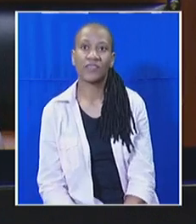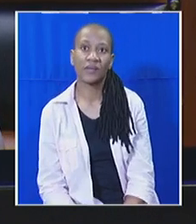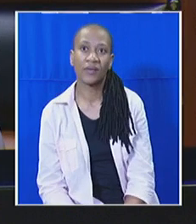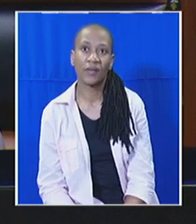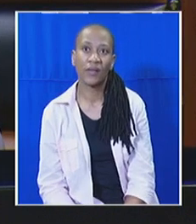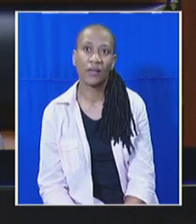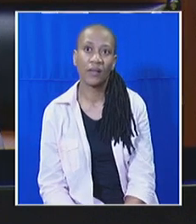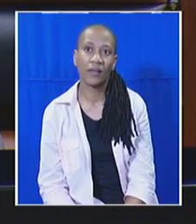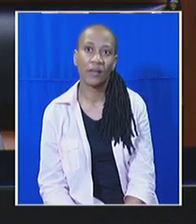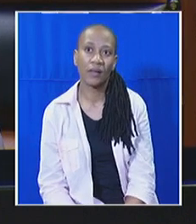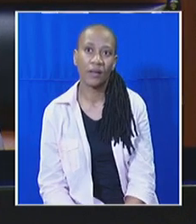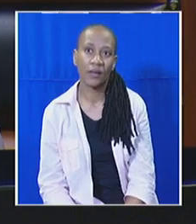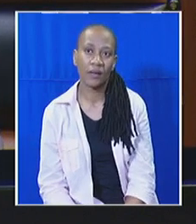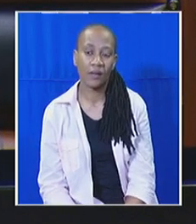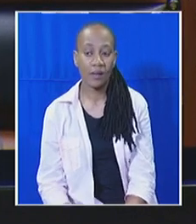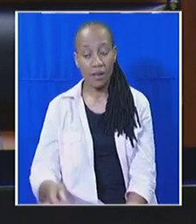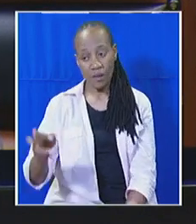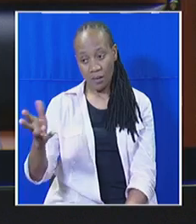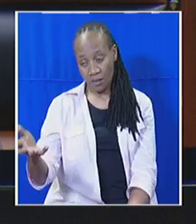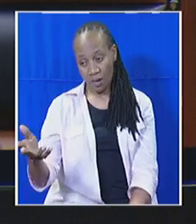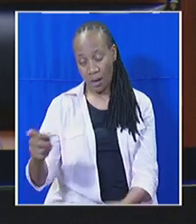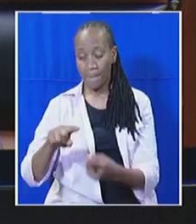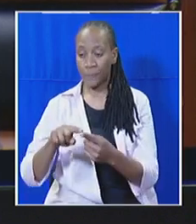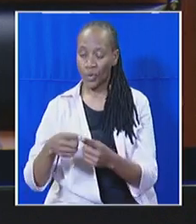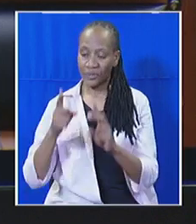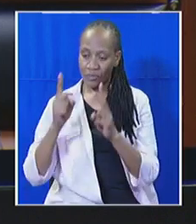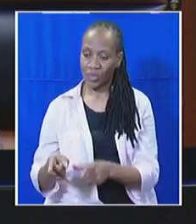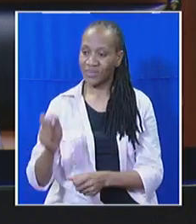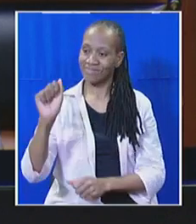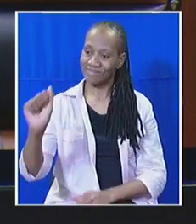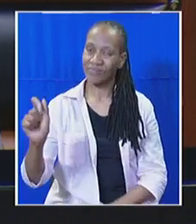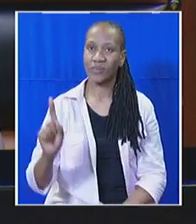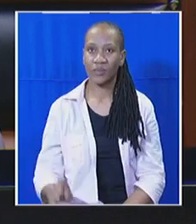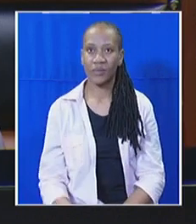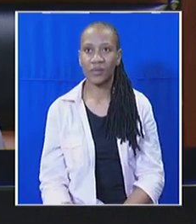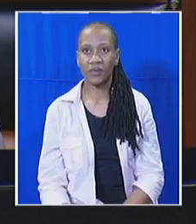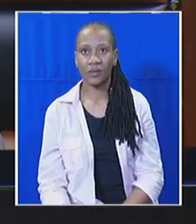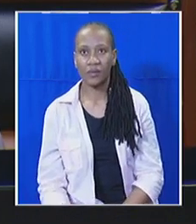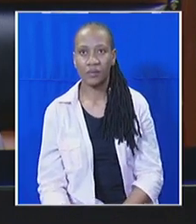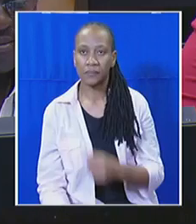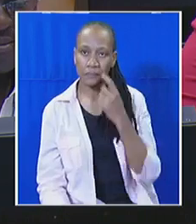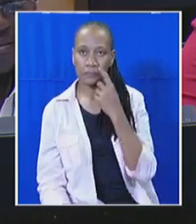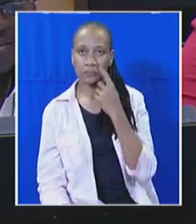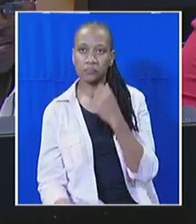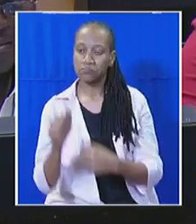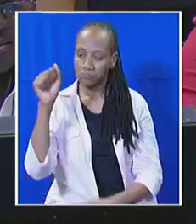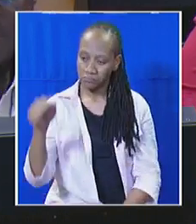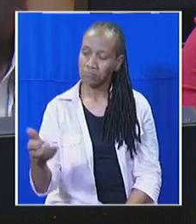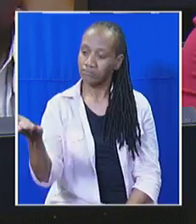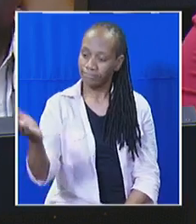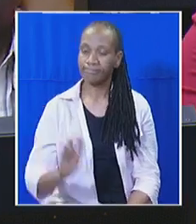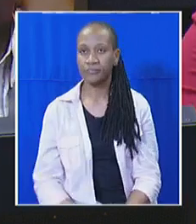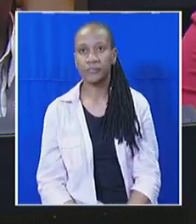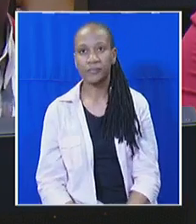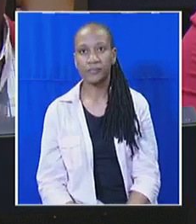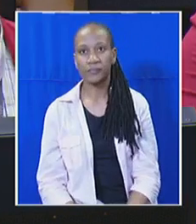Honorable Chiwani, we are not in a debate. What is your point of order? No, I need to rise on a point of order. Yes, honorable member, what's your point of